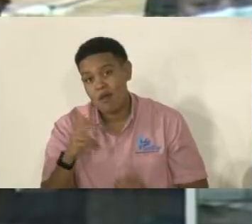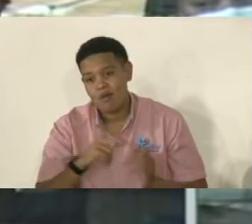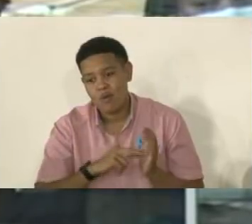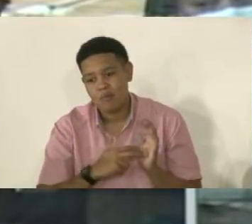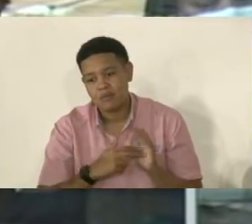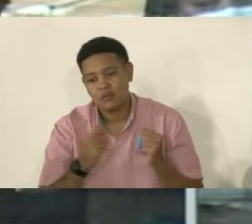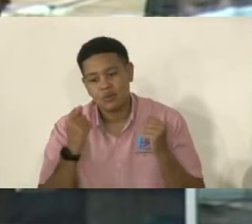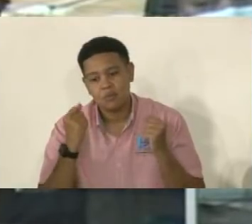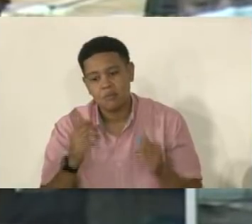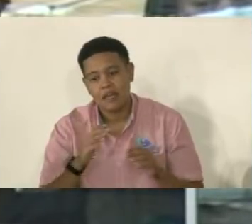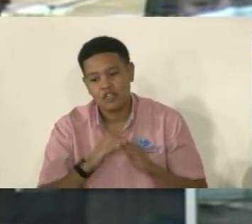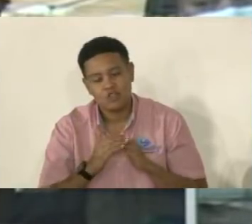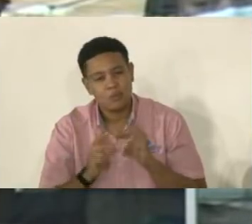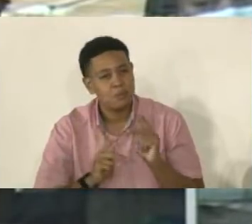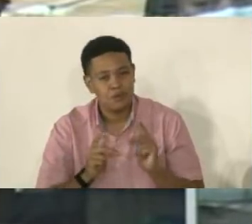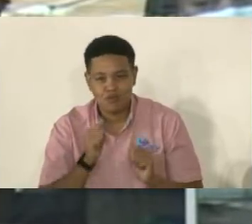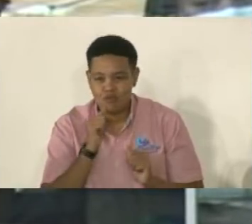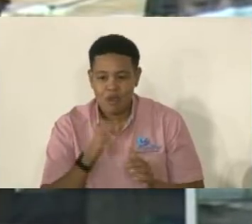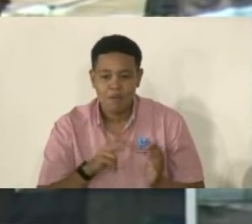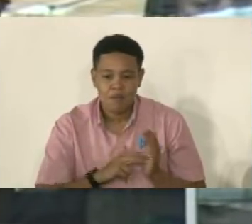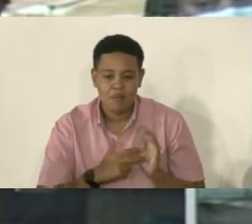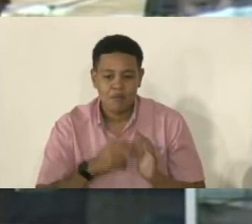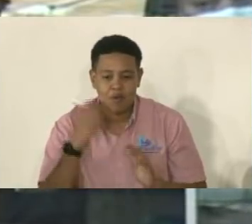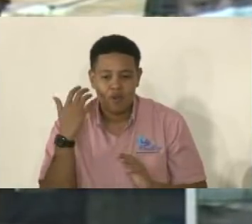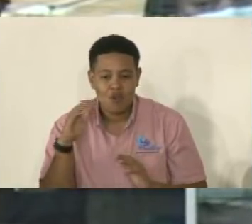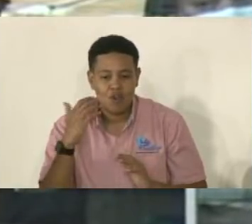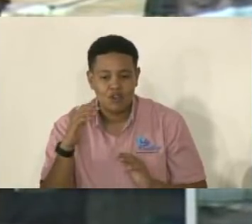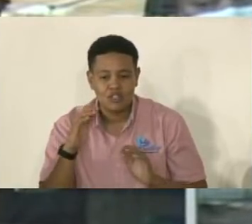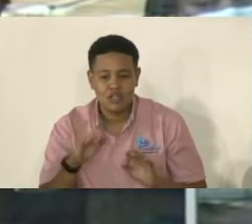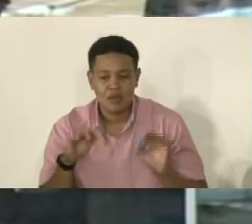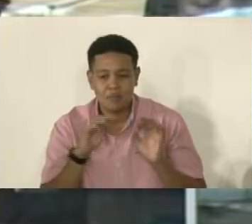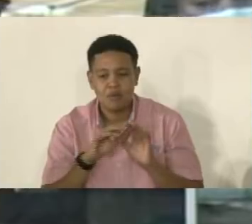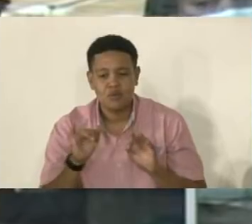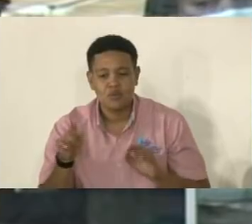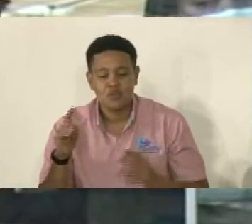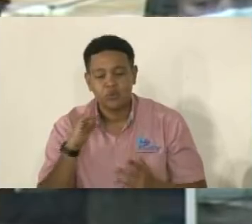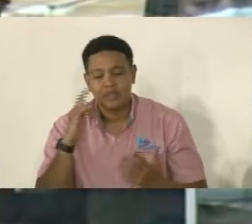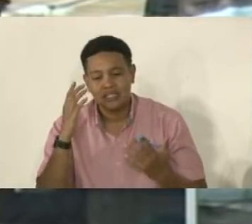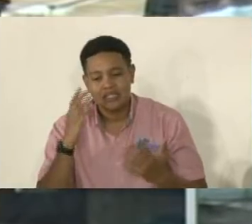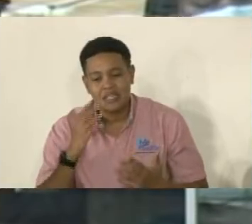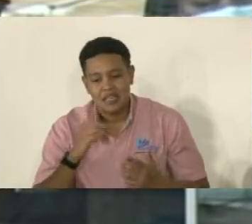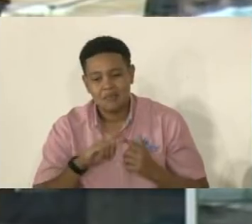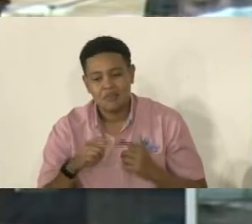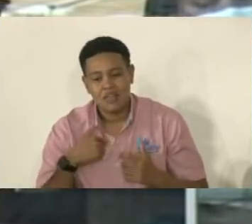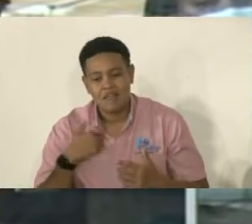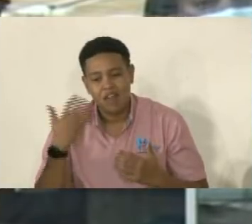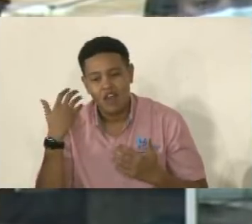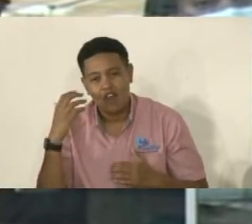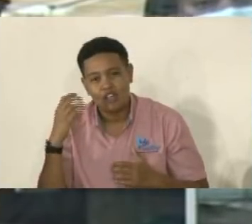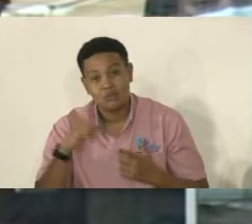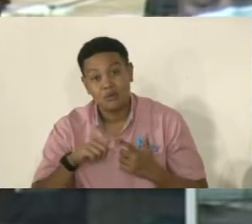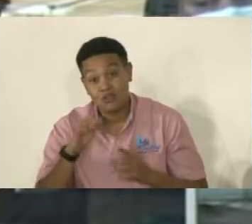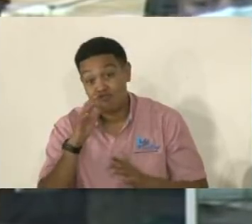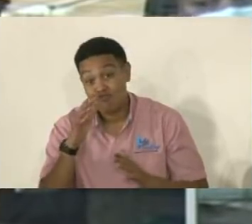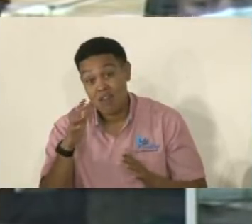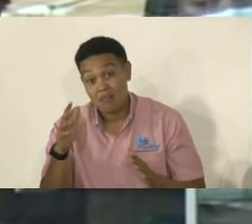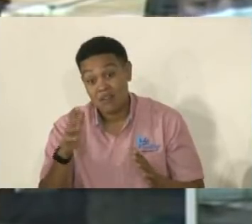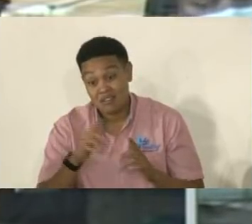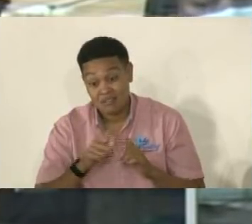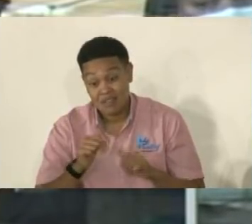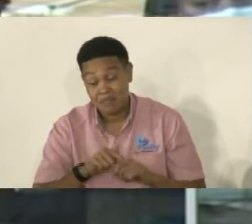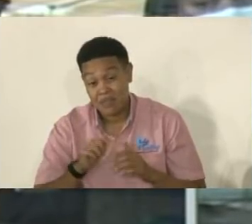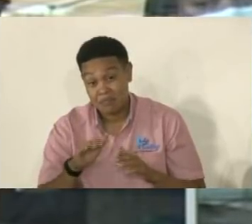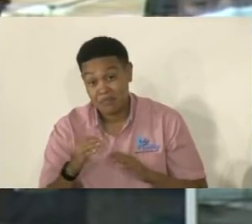many Jamaicans. Cousins are important, and she was sad, but to have a cousin and a granny pass in the same period